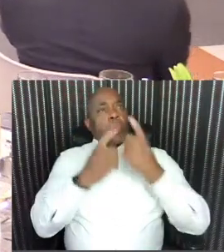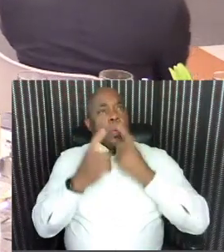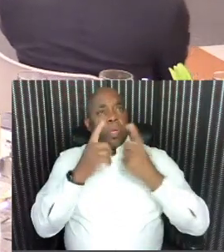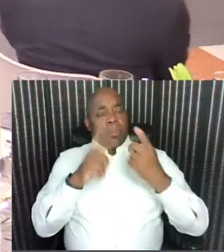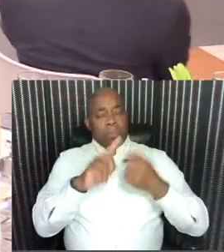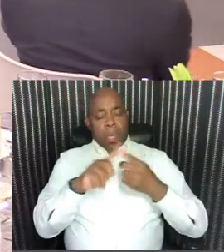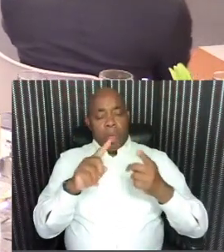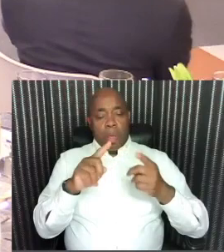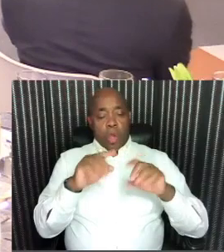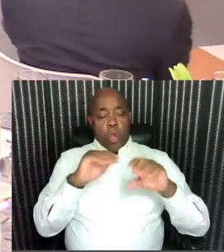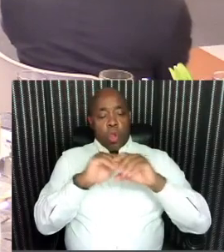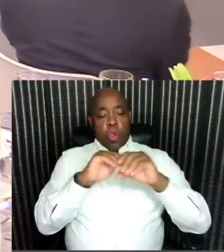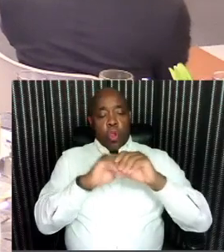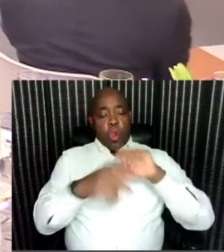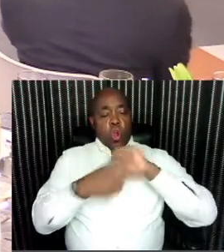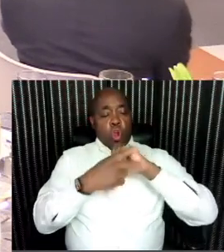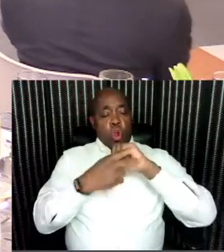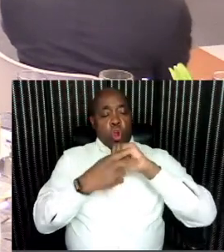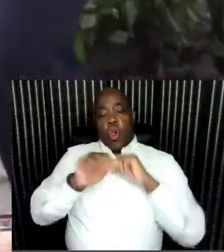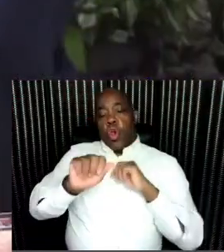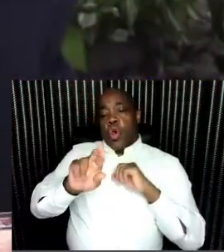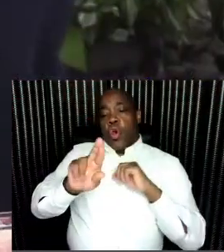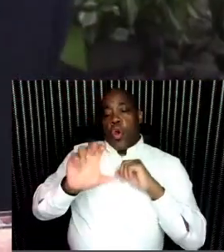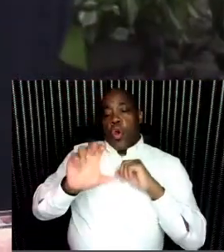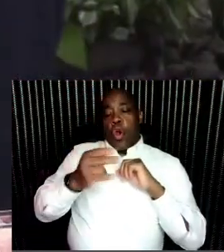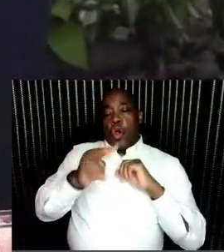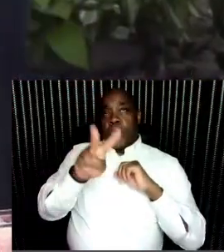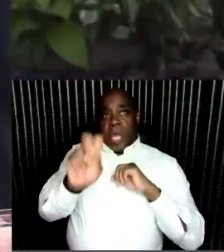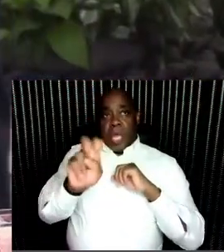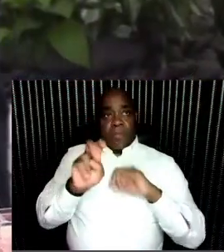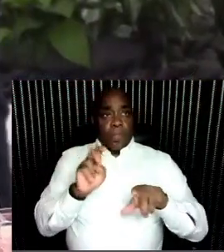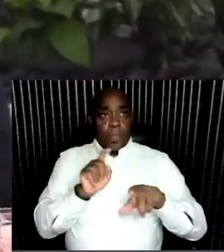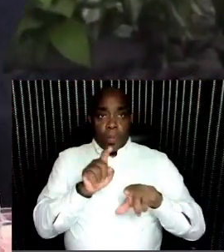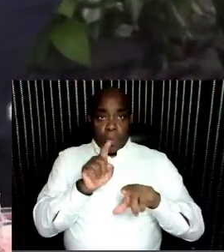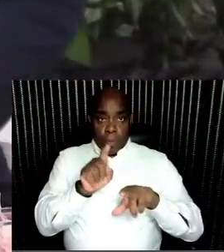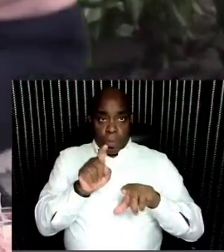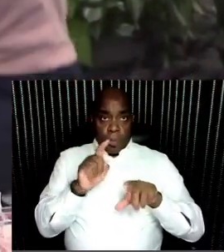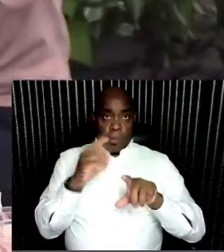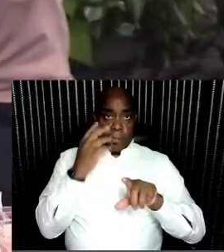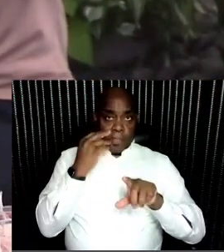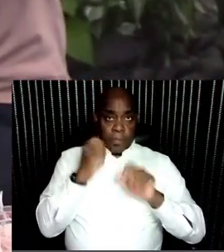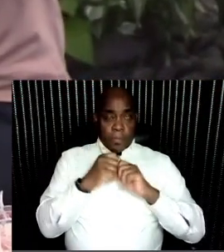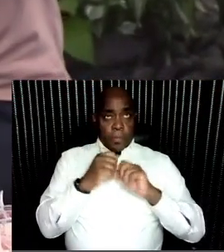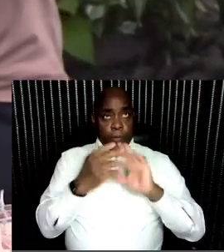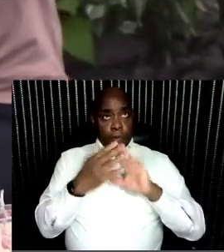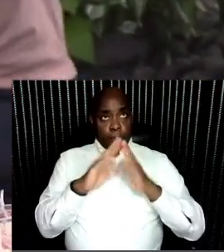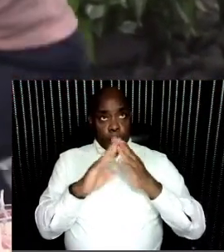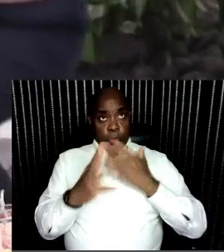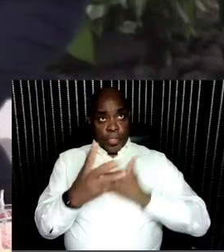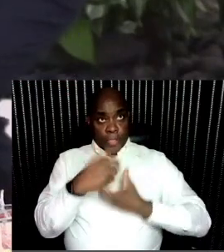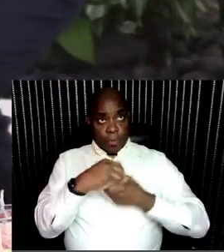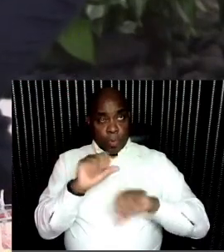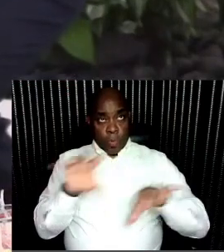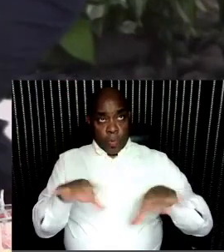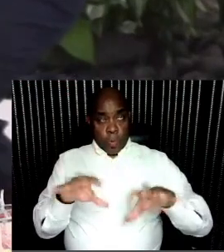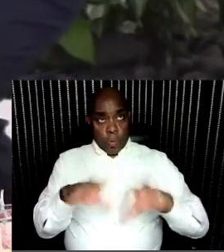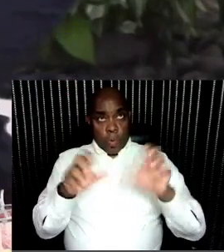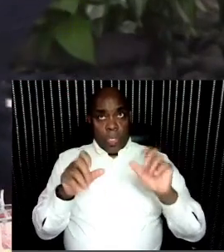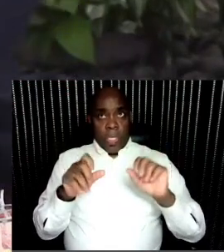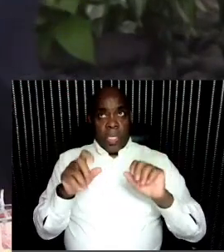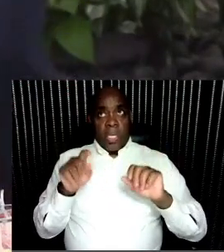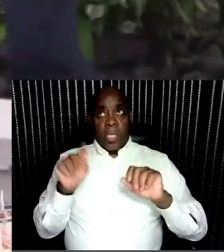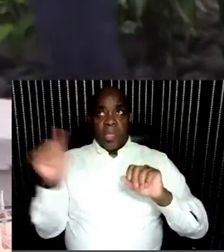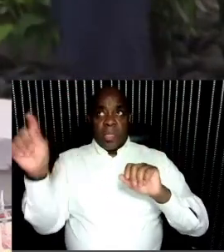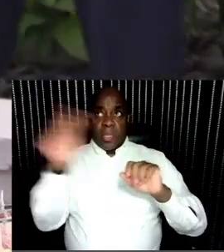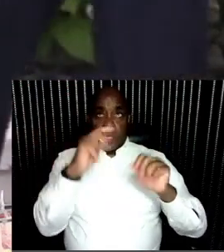had experiences with your community engagement work where there's skepticism about